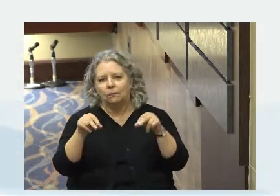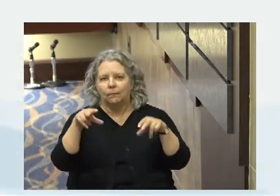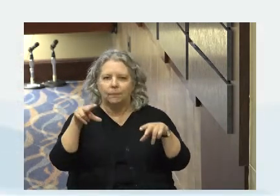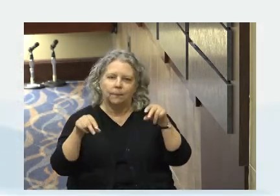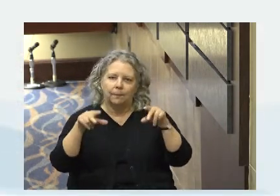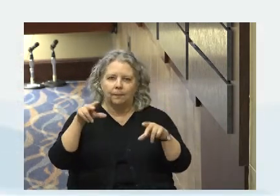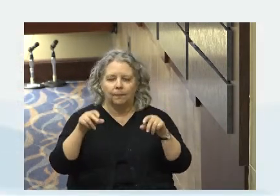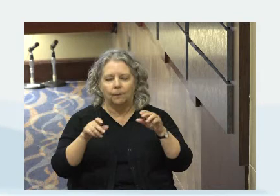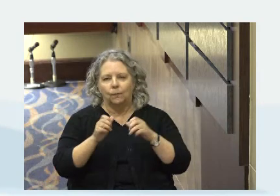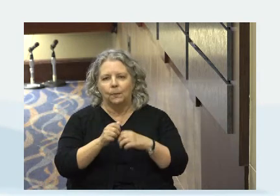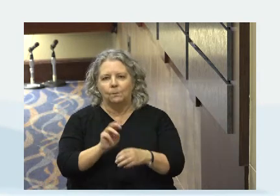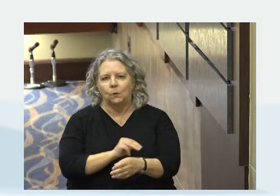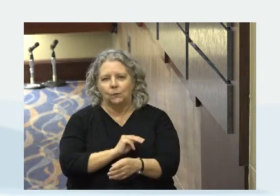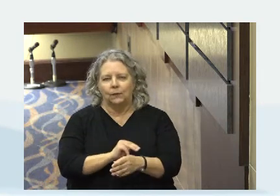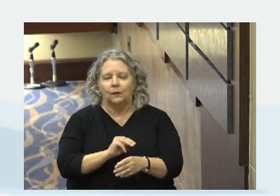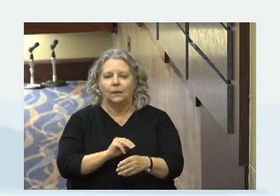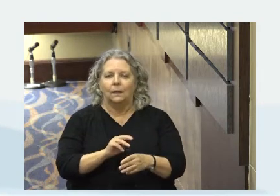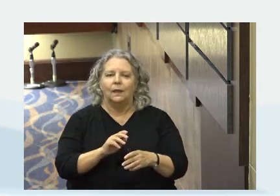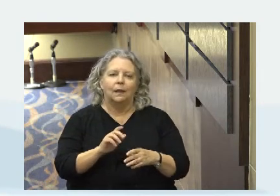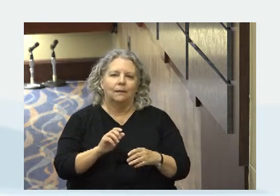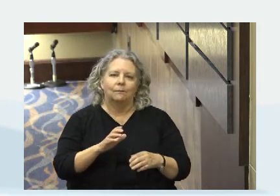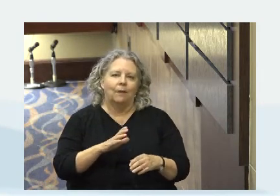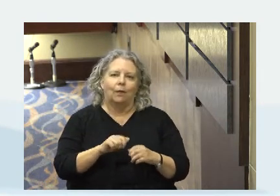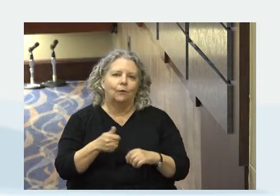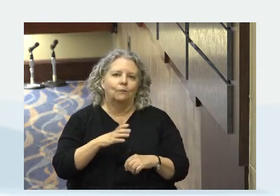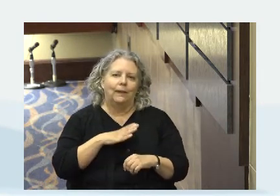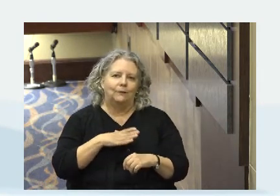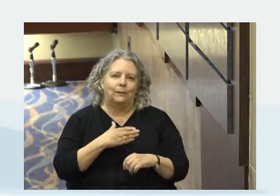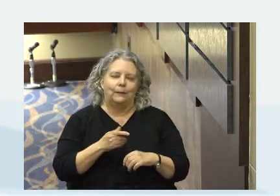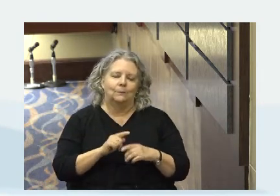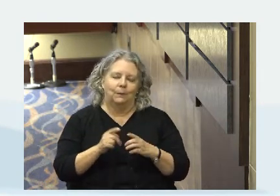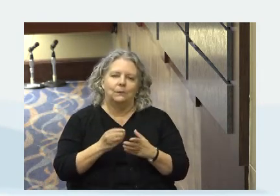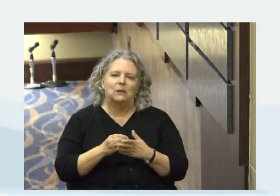the expensive option. Next slide.